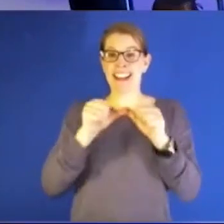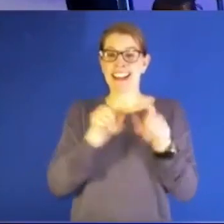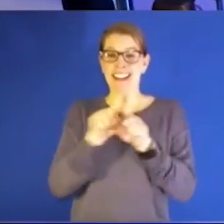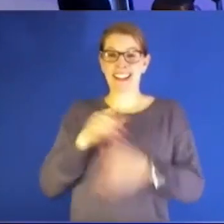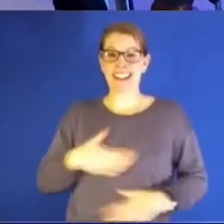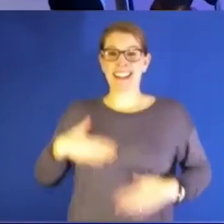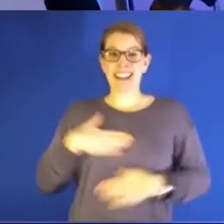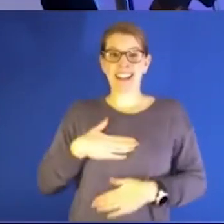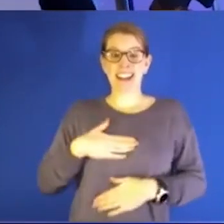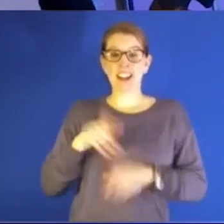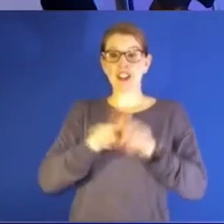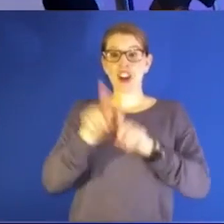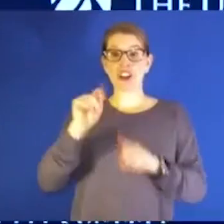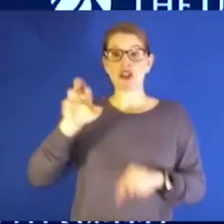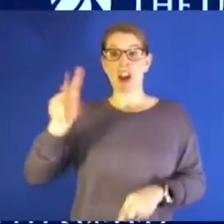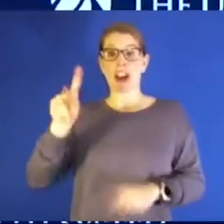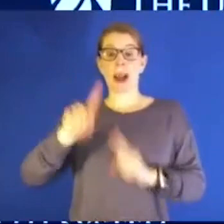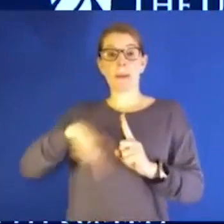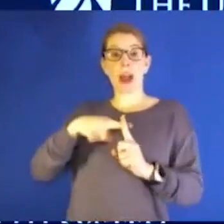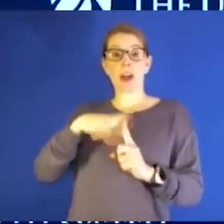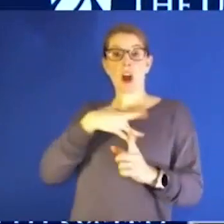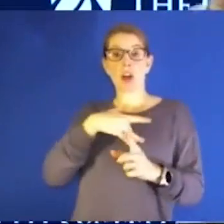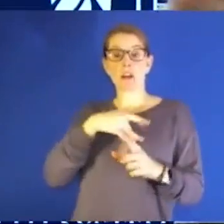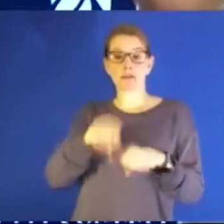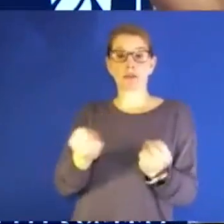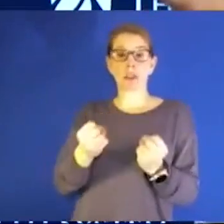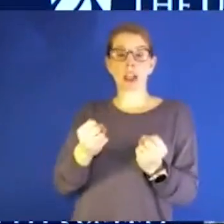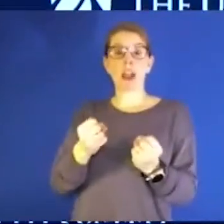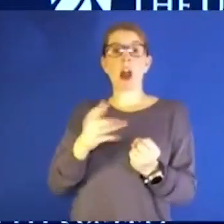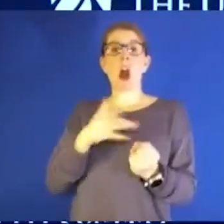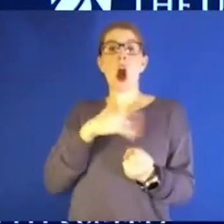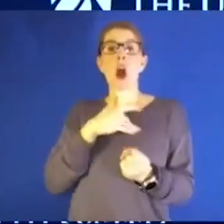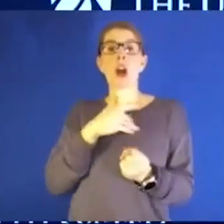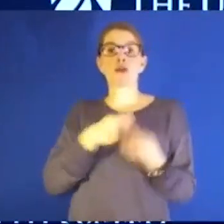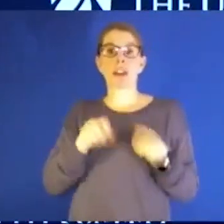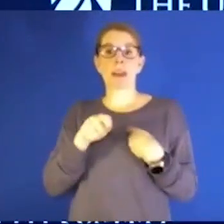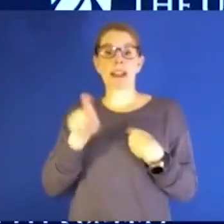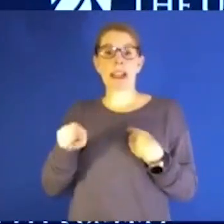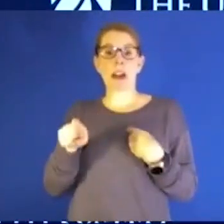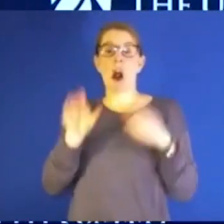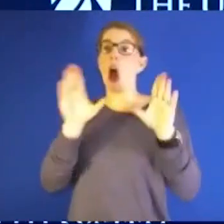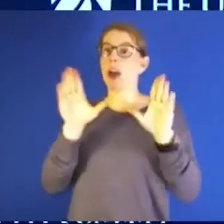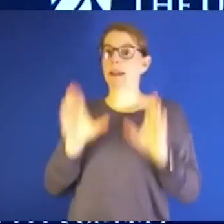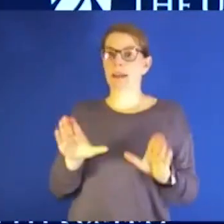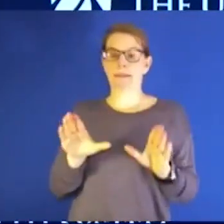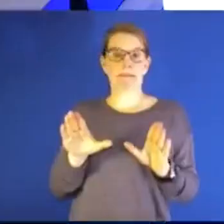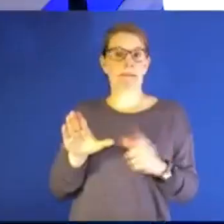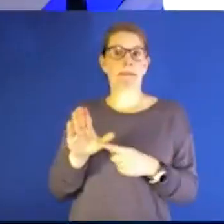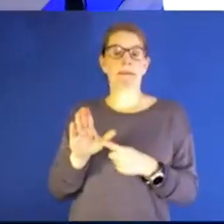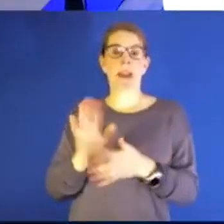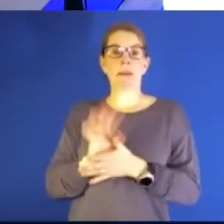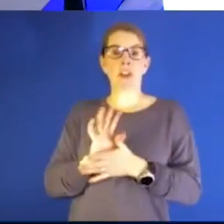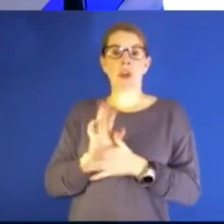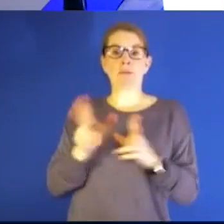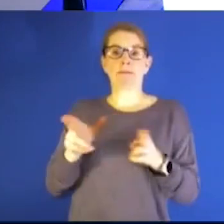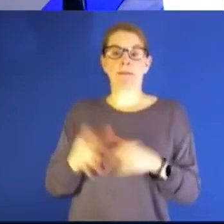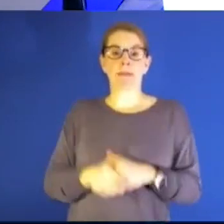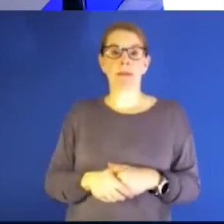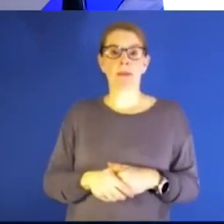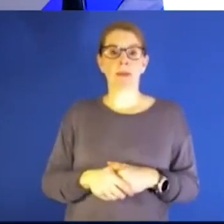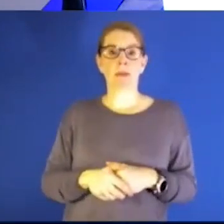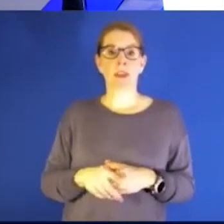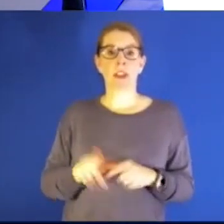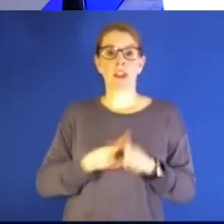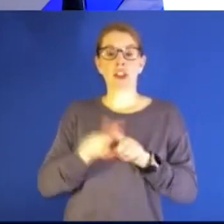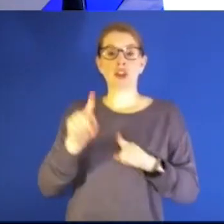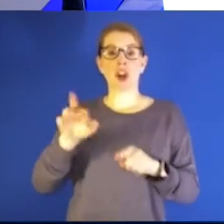episode of The Broken Heart. Picard had to have a heart transplant on Star Trek. Awesome episode. I think we should actually lobby for him to write the next Star Trek movie.